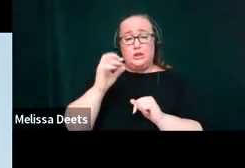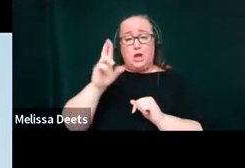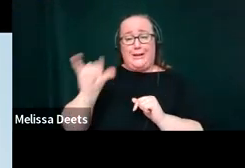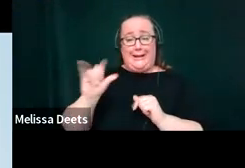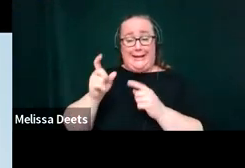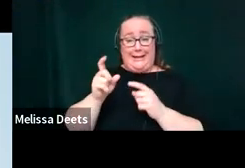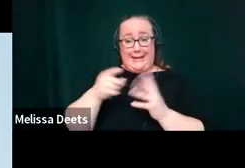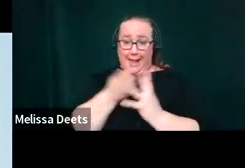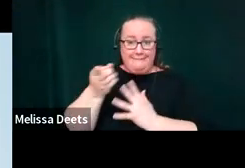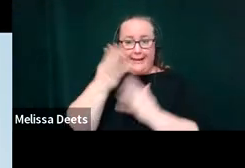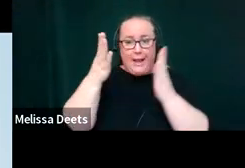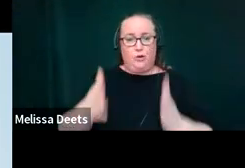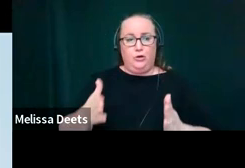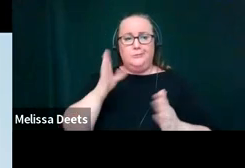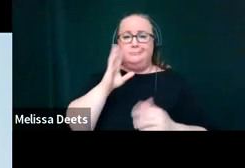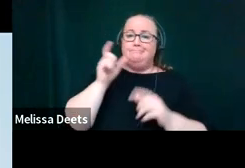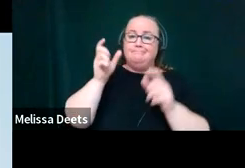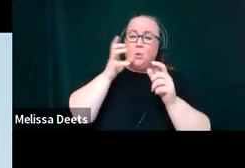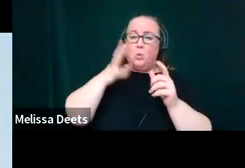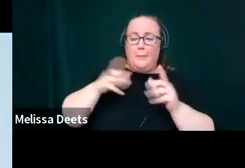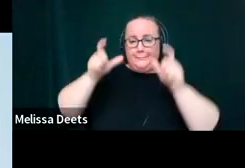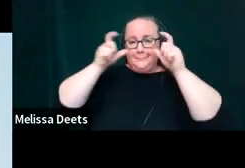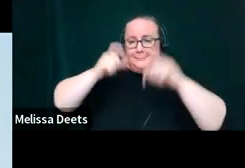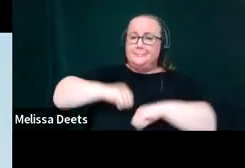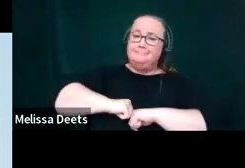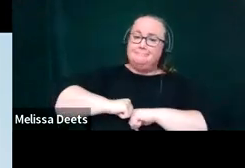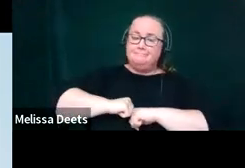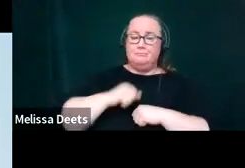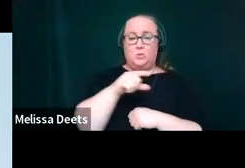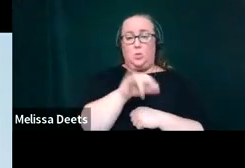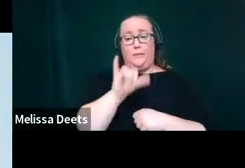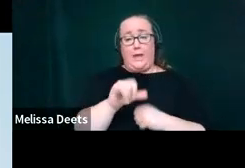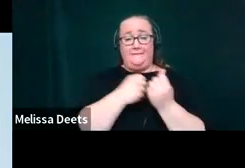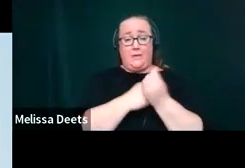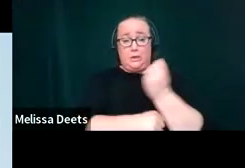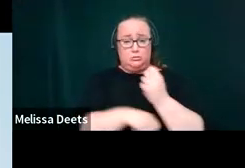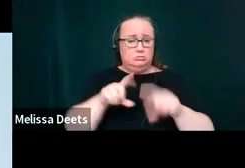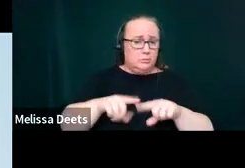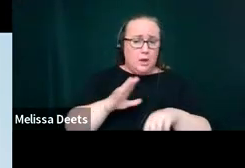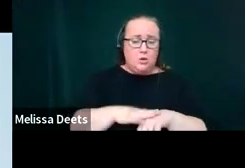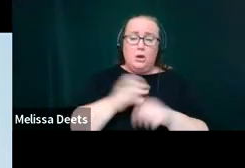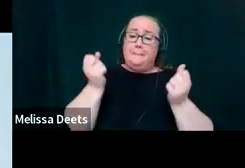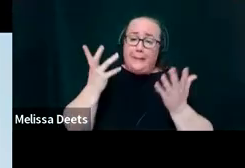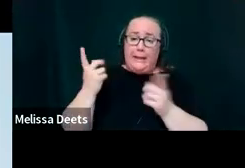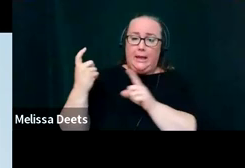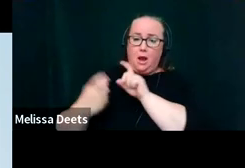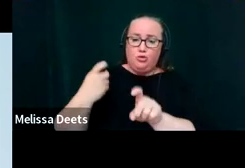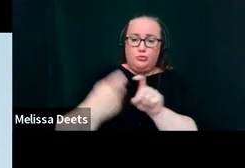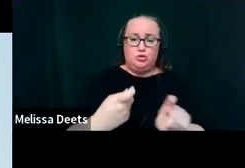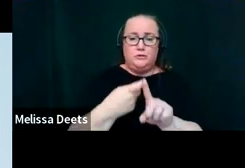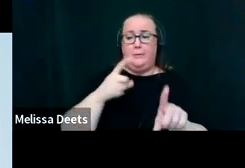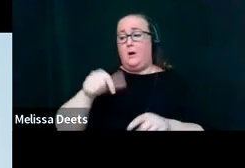looking ahead. The Glaucoma Foundation relies on contributions from